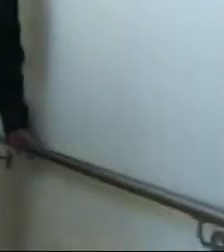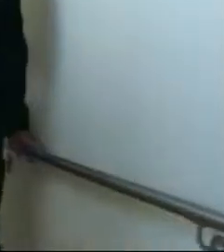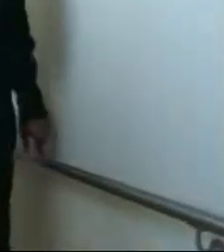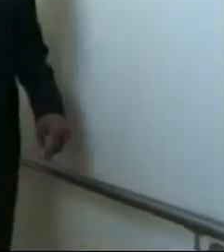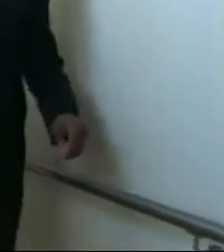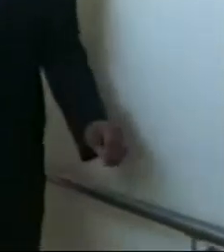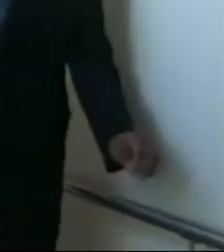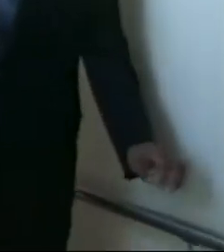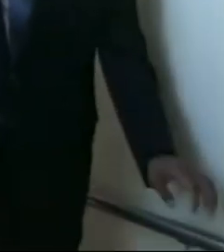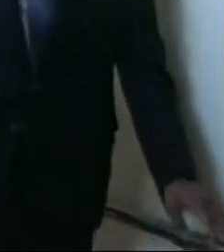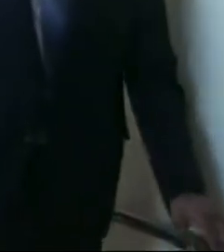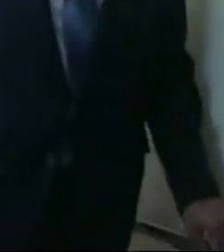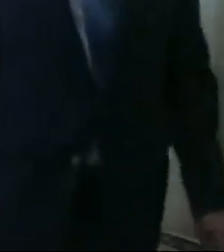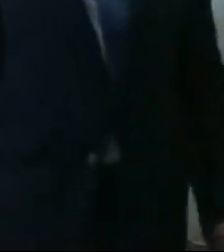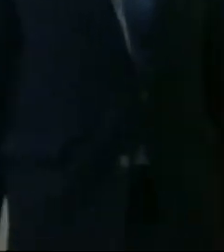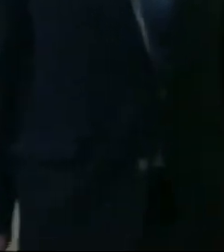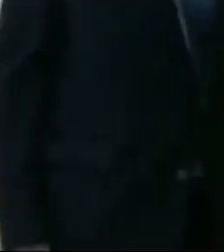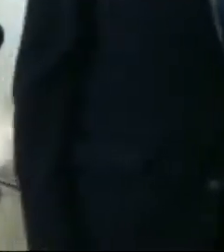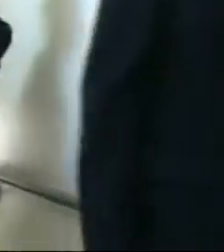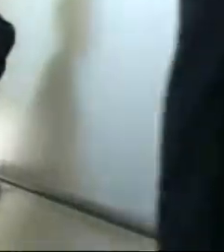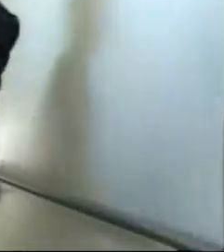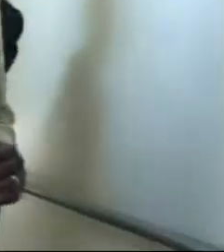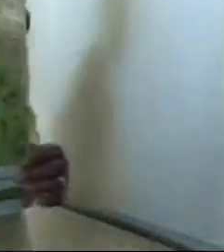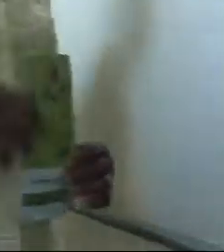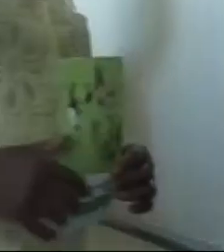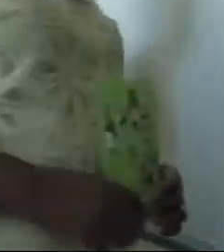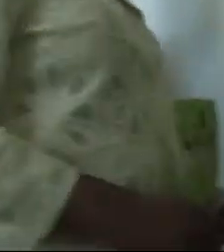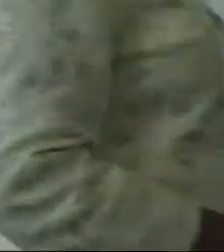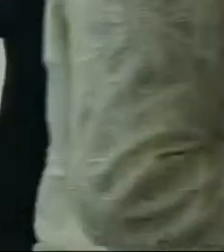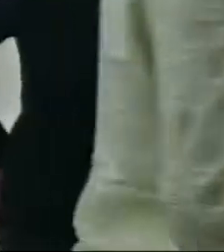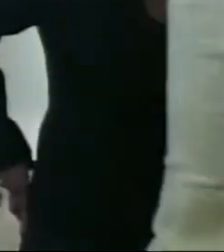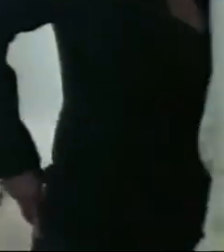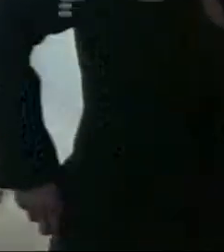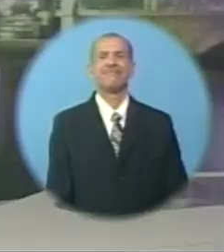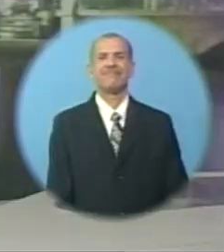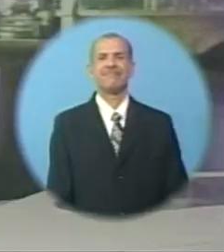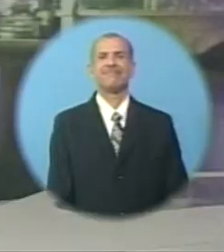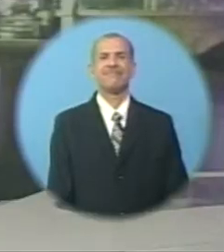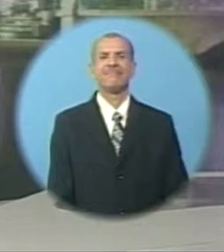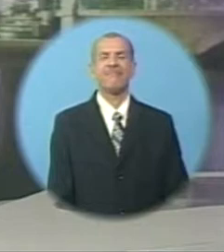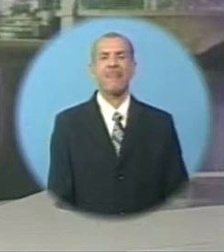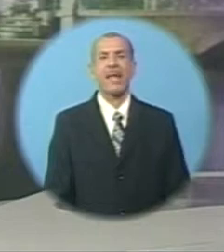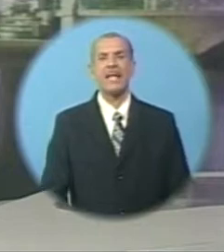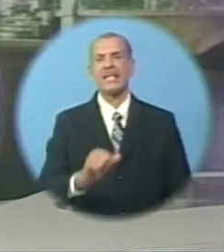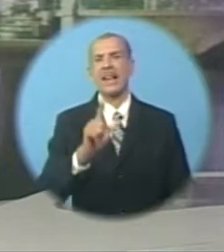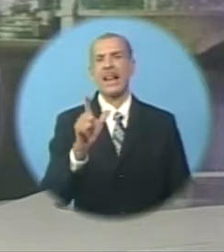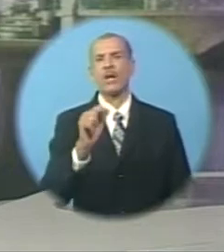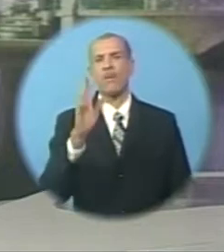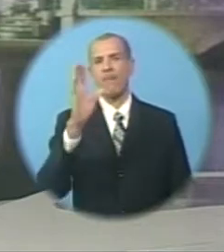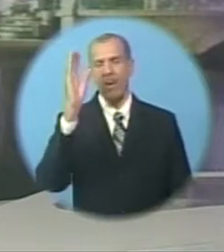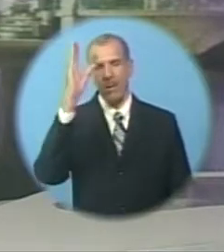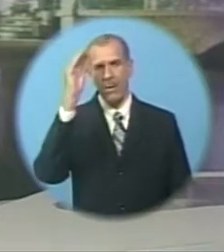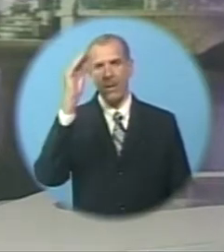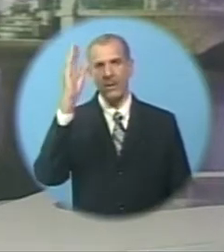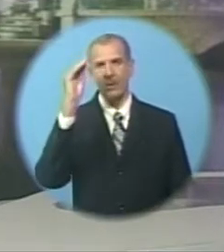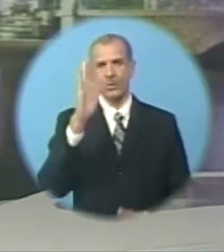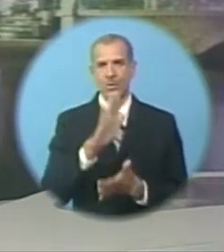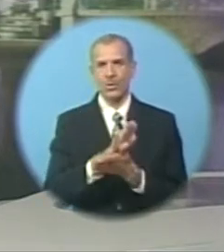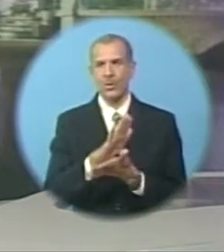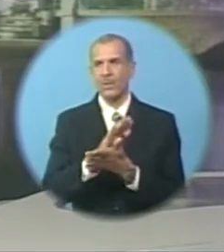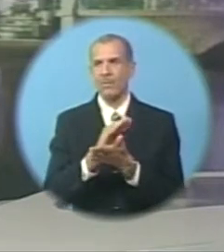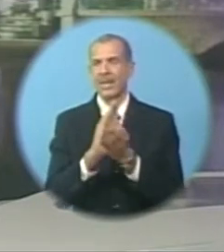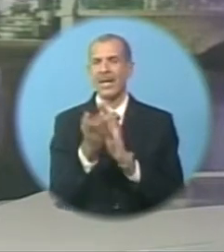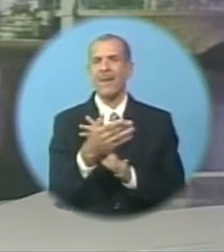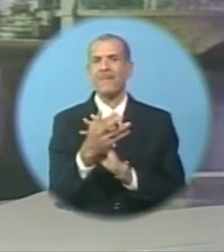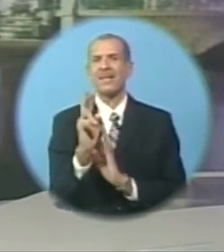trip to Barbados today. Lisa Broom, CBC News. St. Leonard's Boys became only the